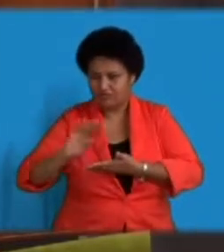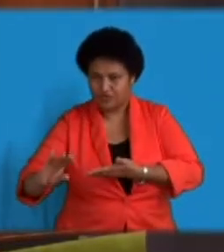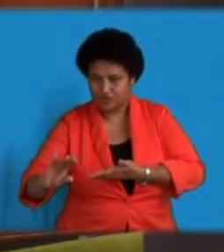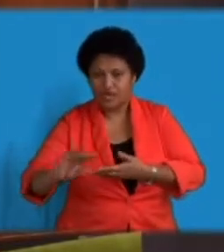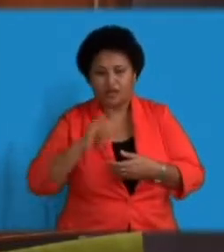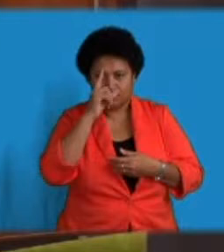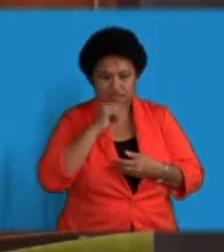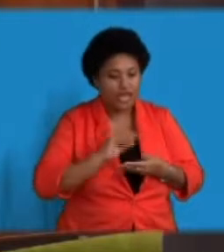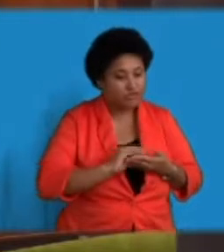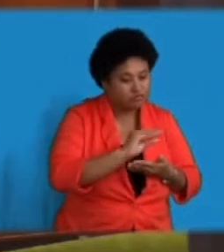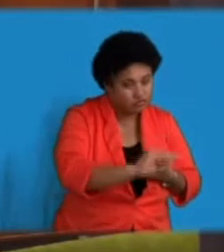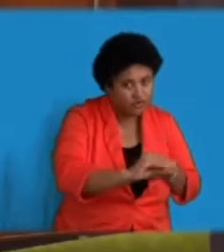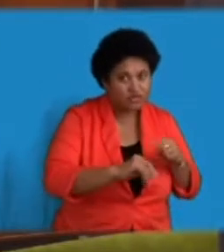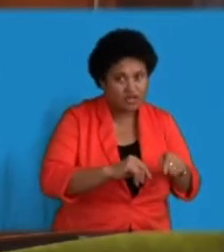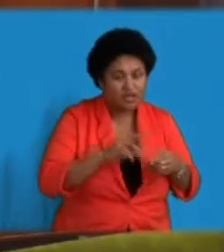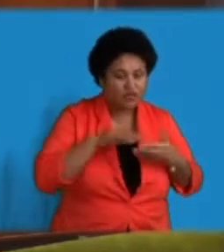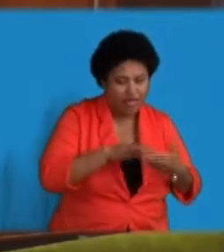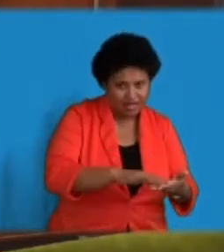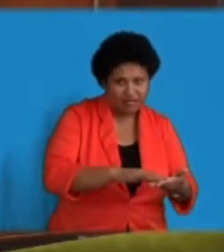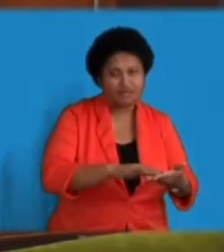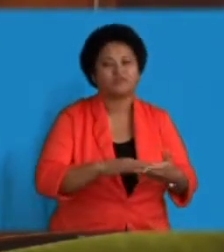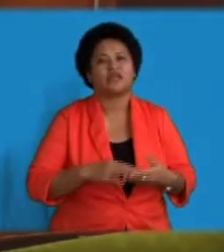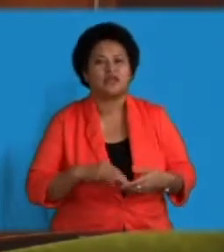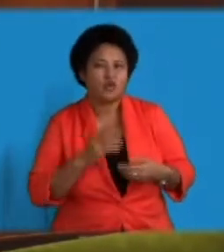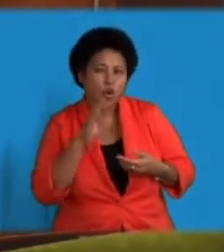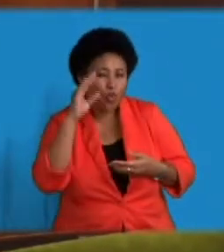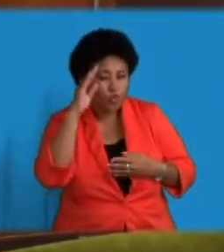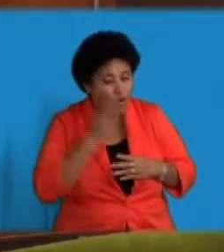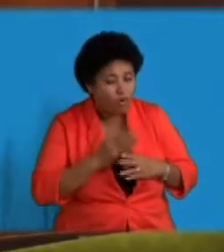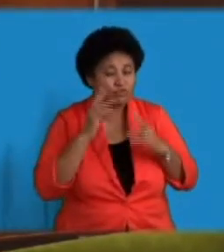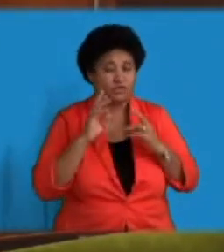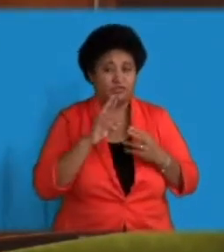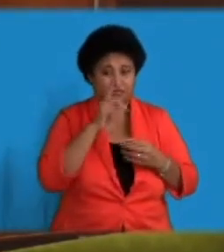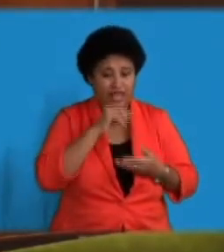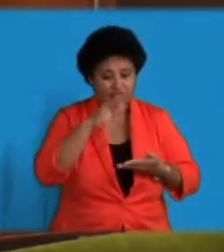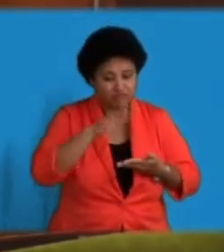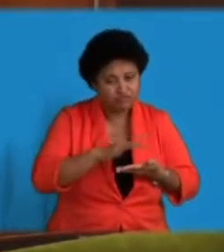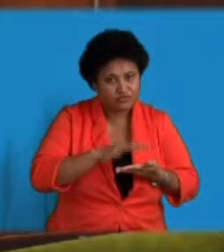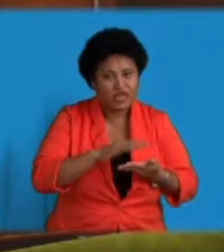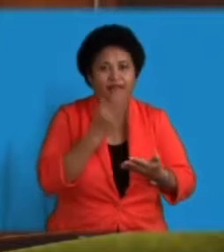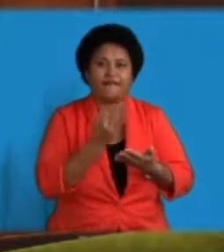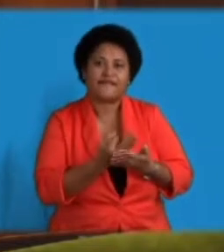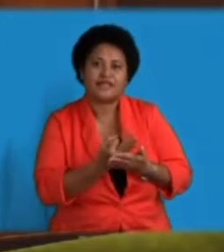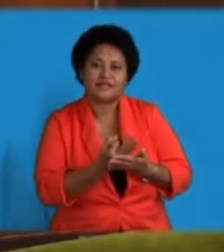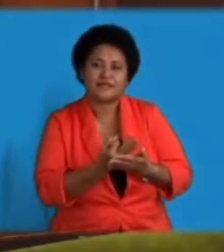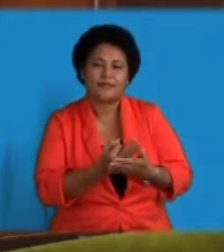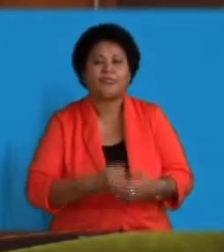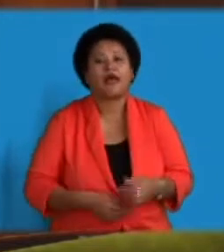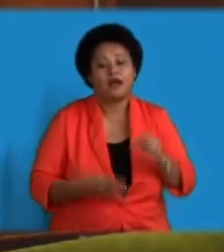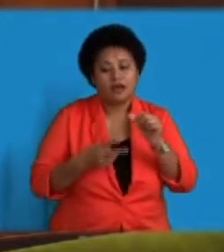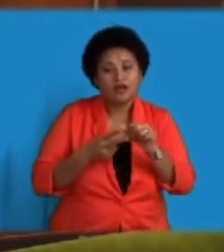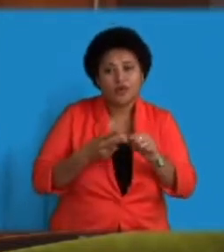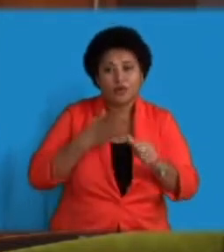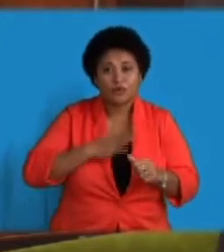is exploring ways to exert downward pressure on fees through increasing competition. If I can further add into that, Madam Speaker, it is